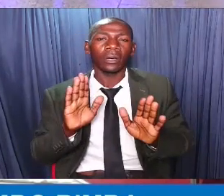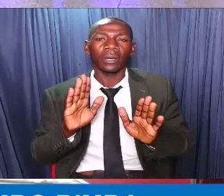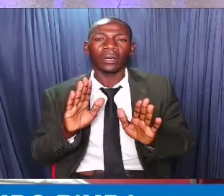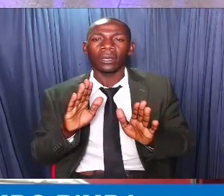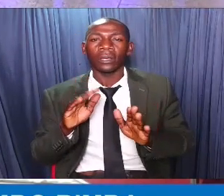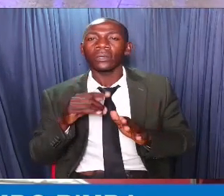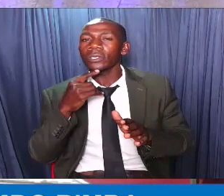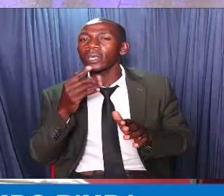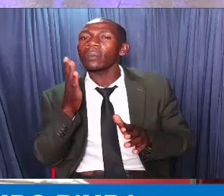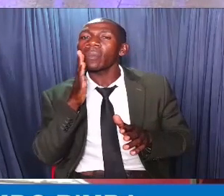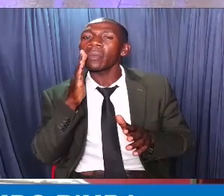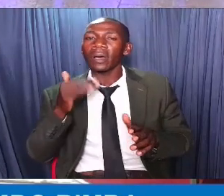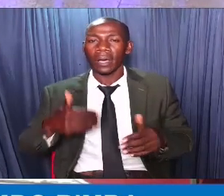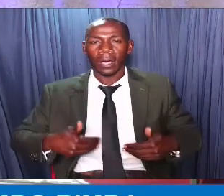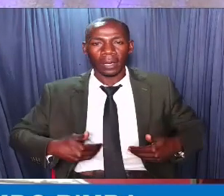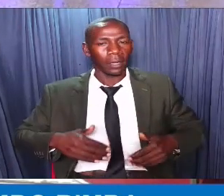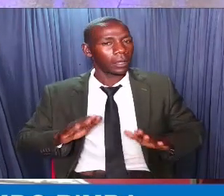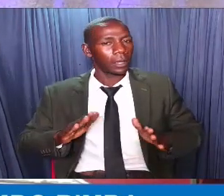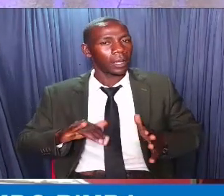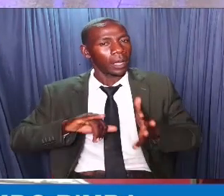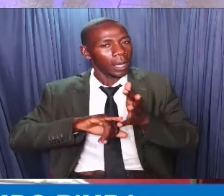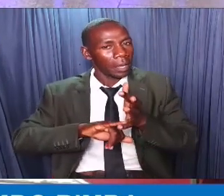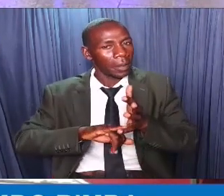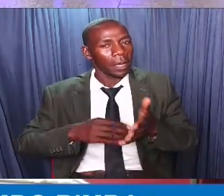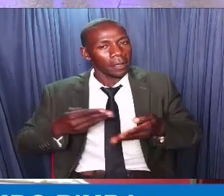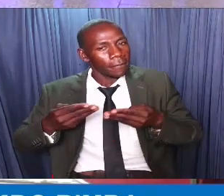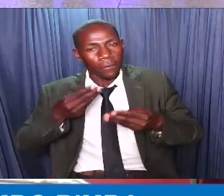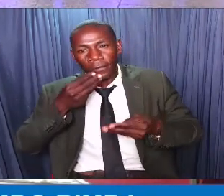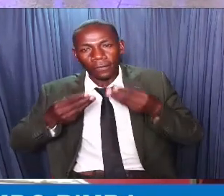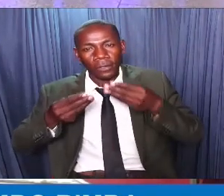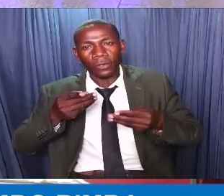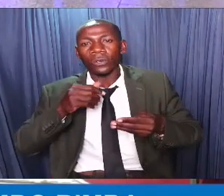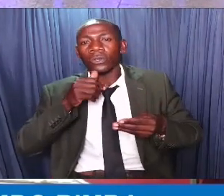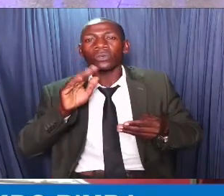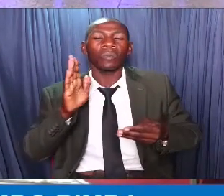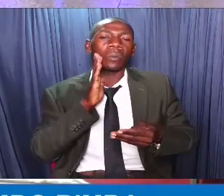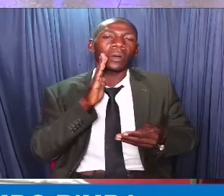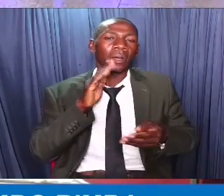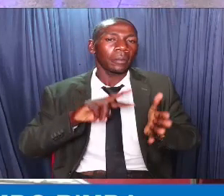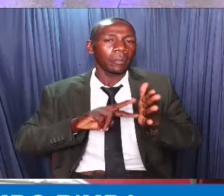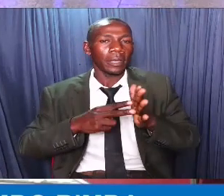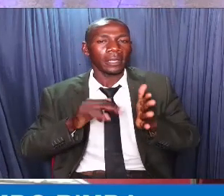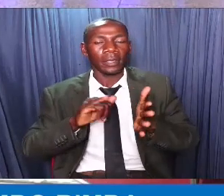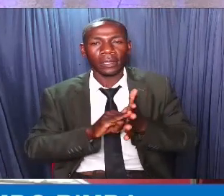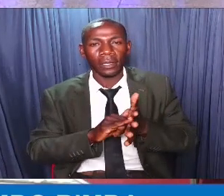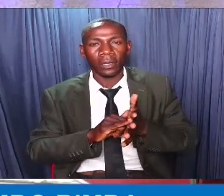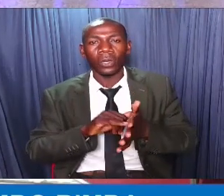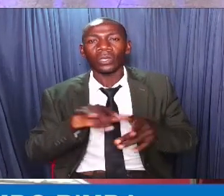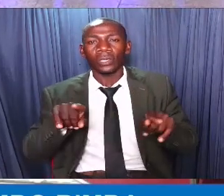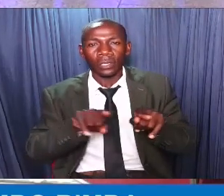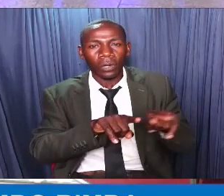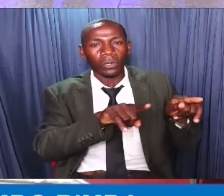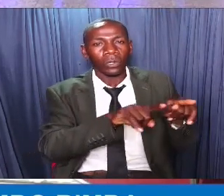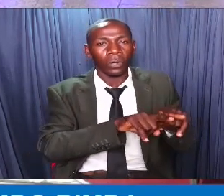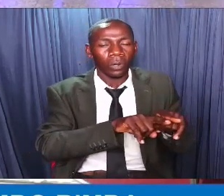Usiniambie mamako ana njaa. Don't tell me your mother is hungry. Nilikuwa nilishe wewe au mamako. Was that to feed you or your mother? Maana yake. That means. Hao nao.